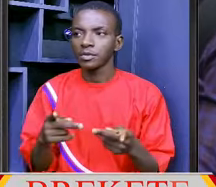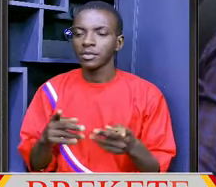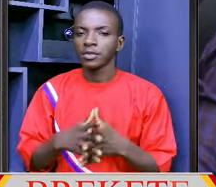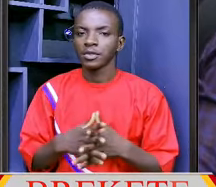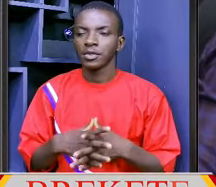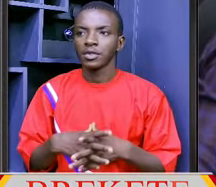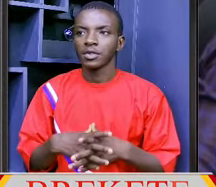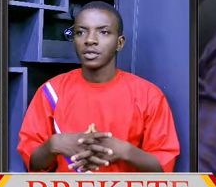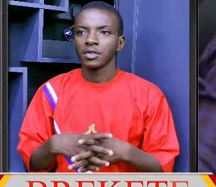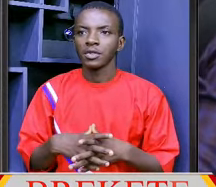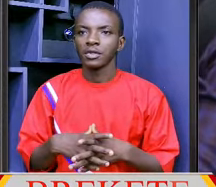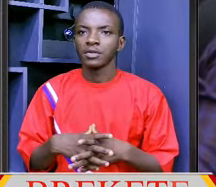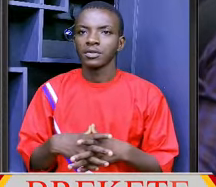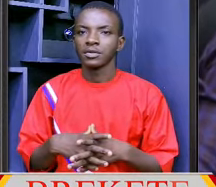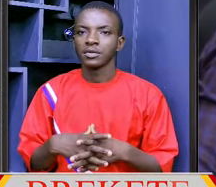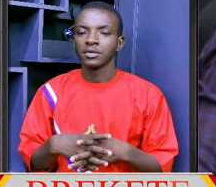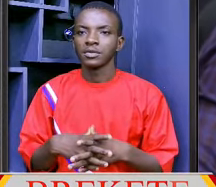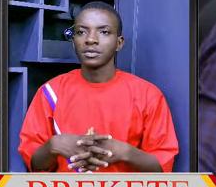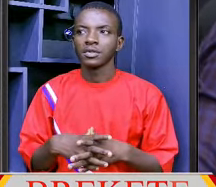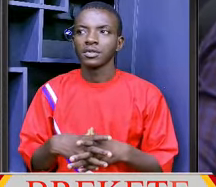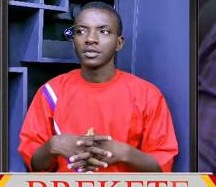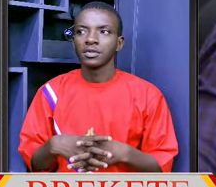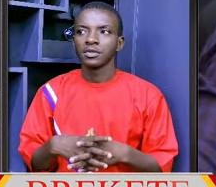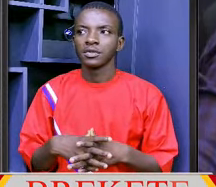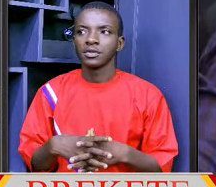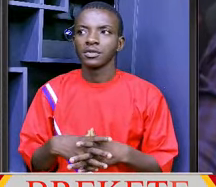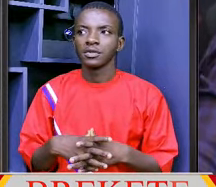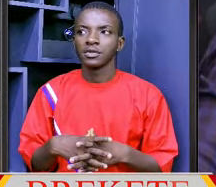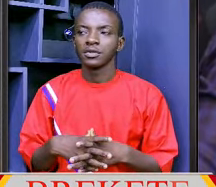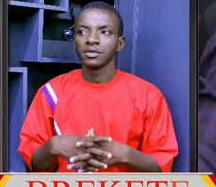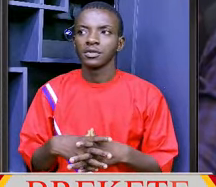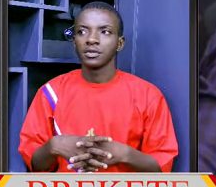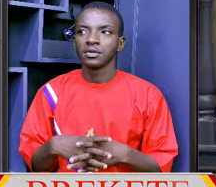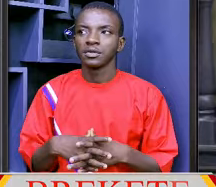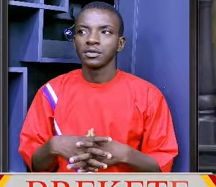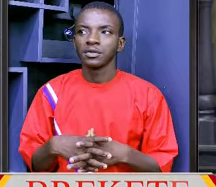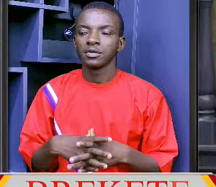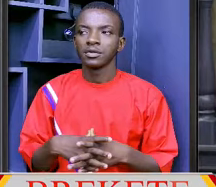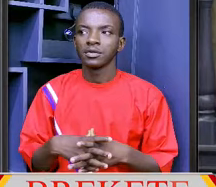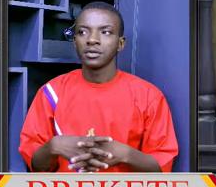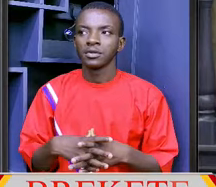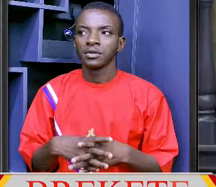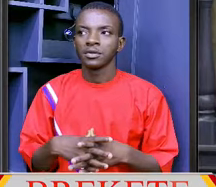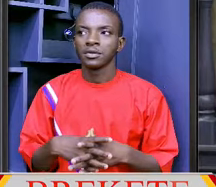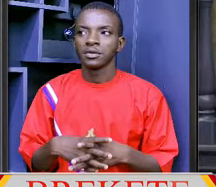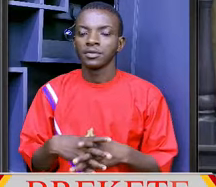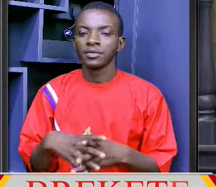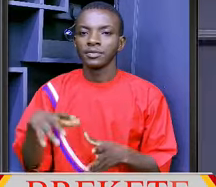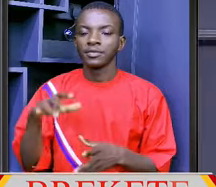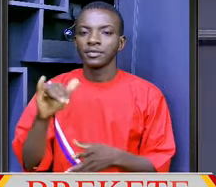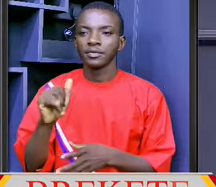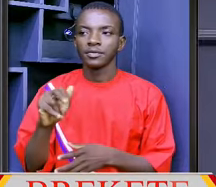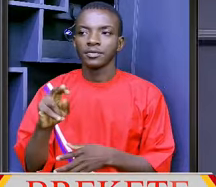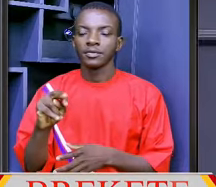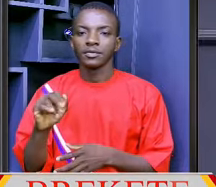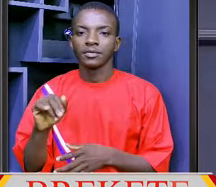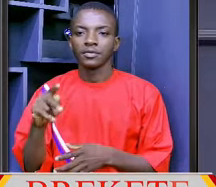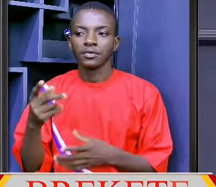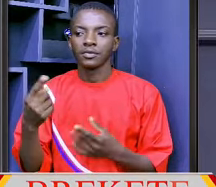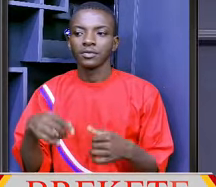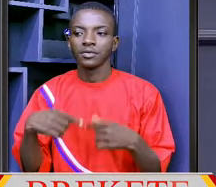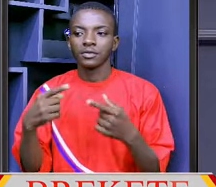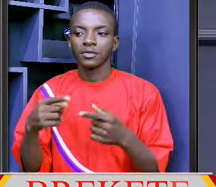who follow me go that school that day? They let you know follow. Yeah, Yankee go come, he go carry you go. All right, thank you so much. We now